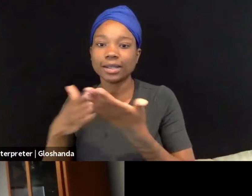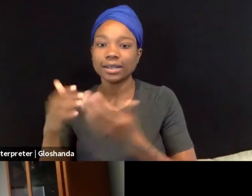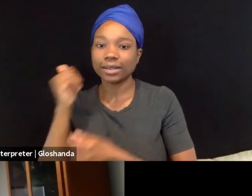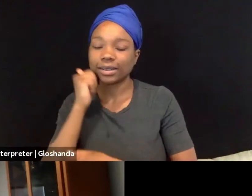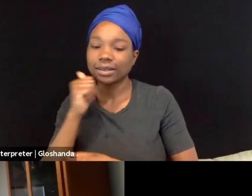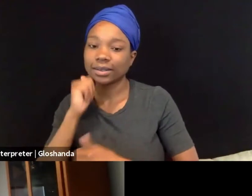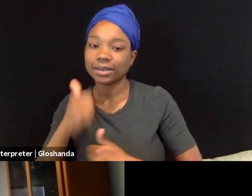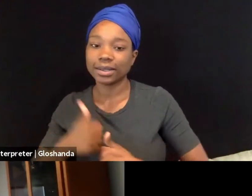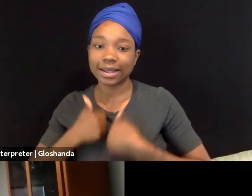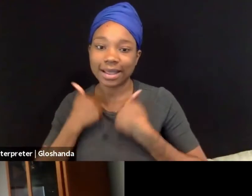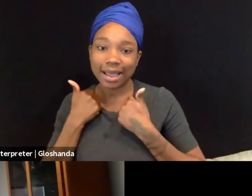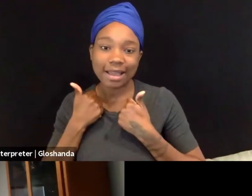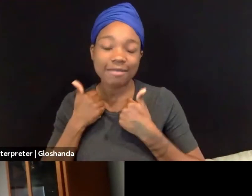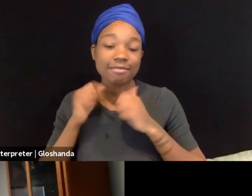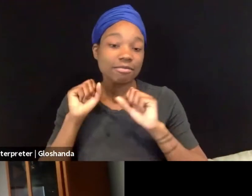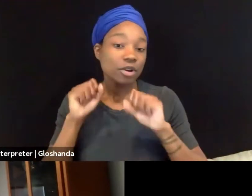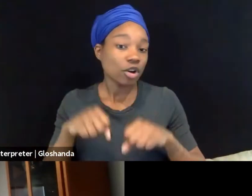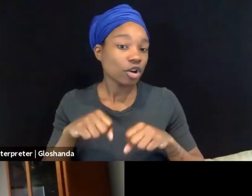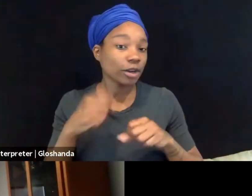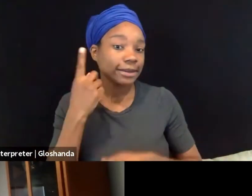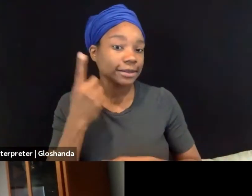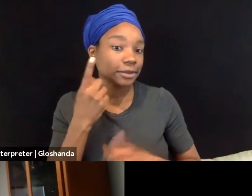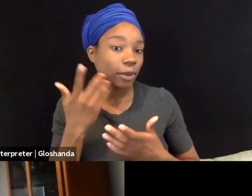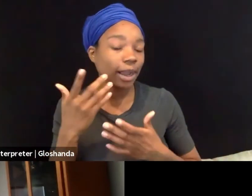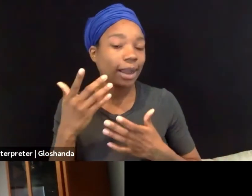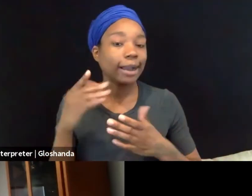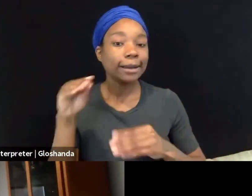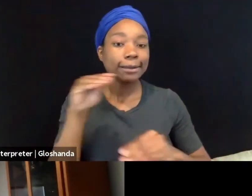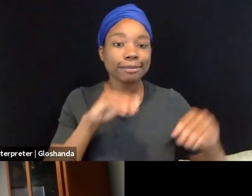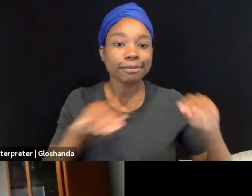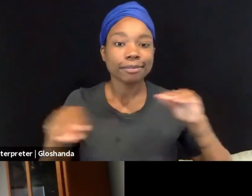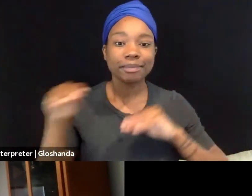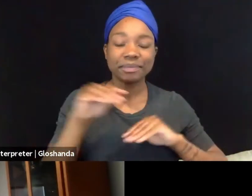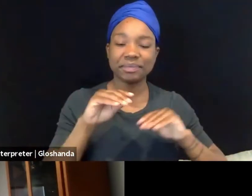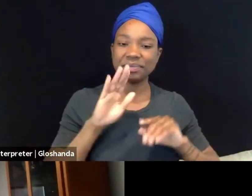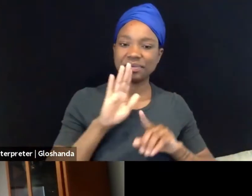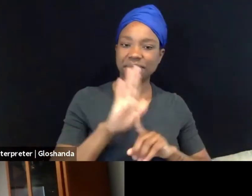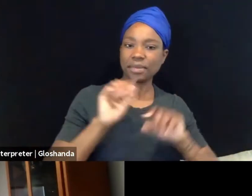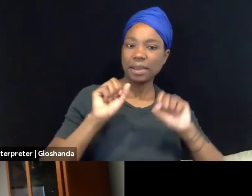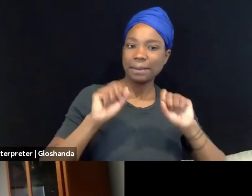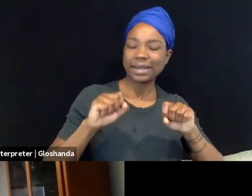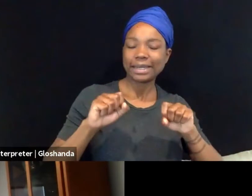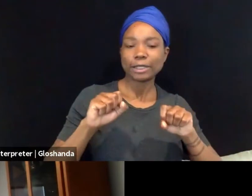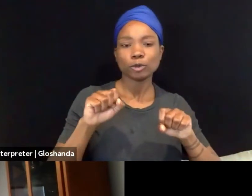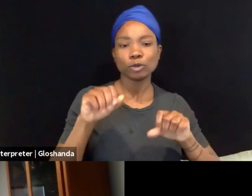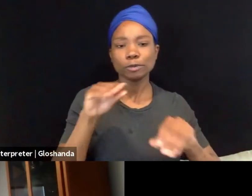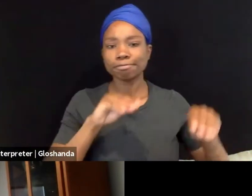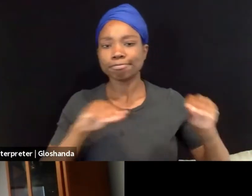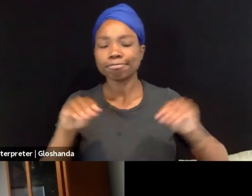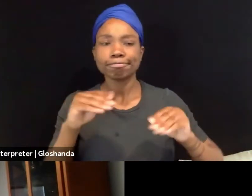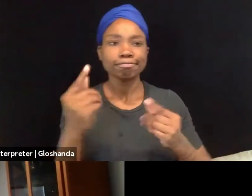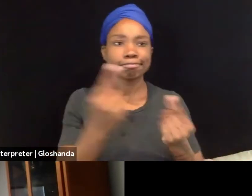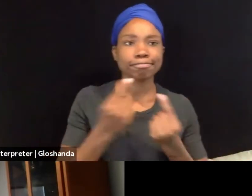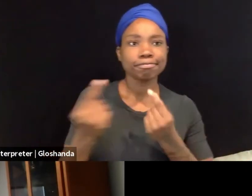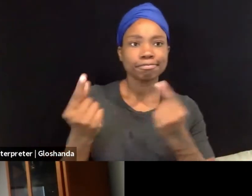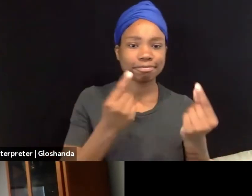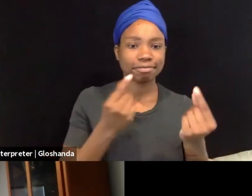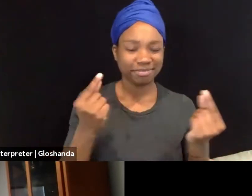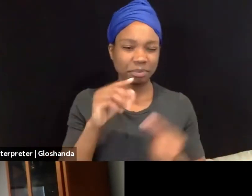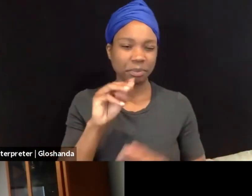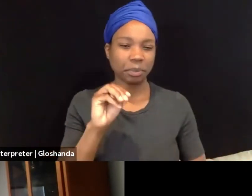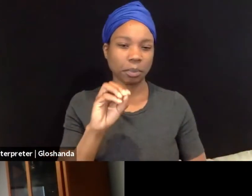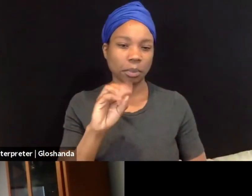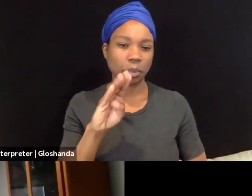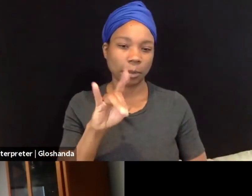the mobility, the ability to get around. And in some cases, we all know that our disasters call for